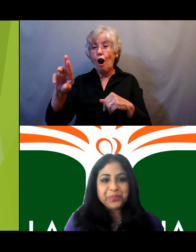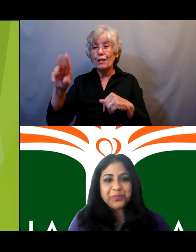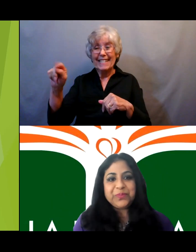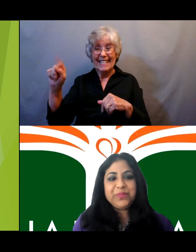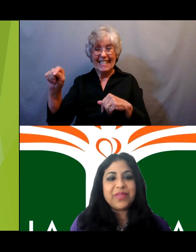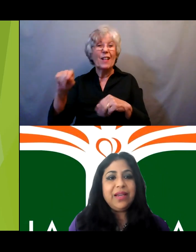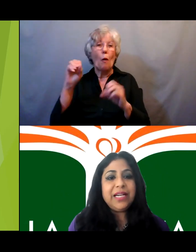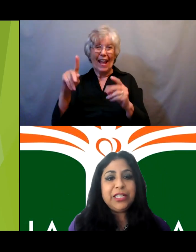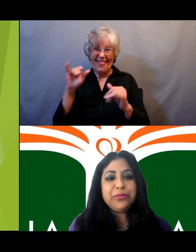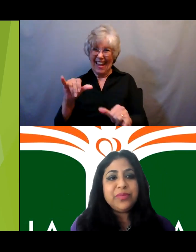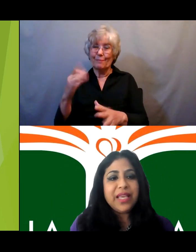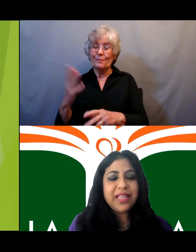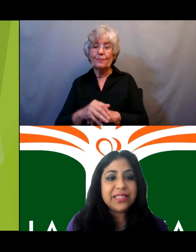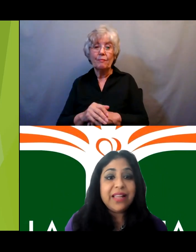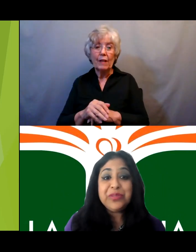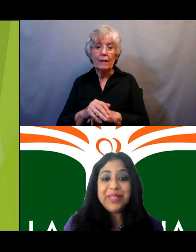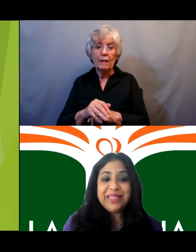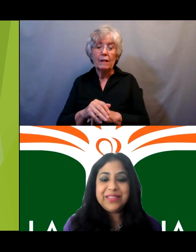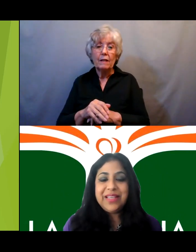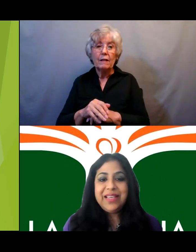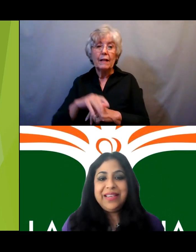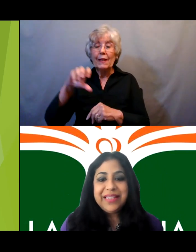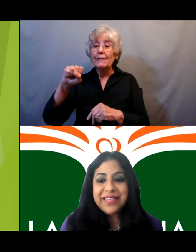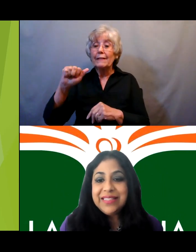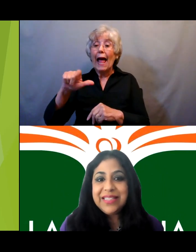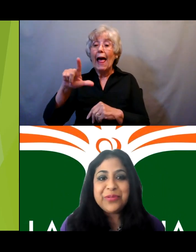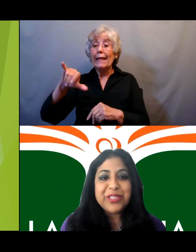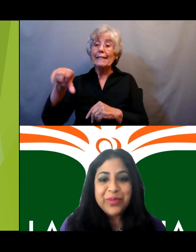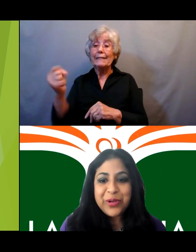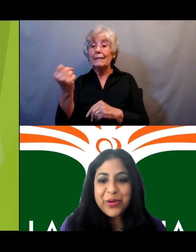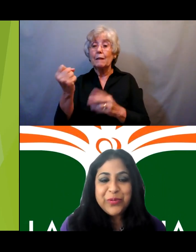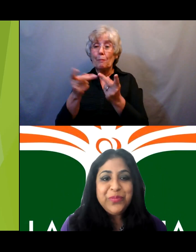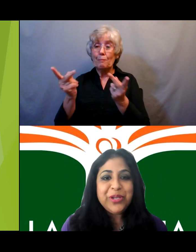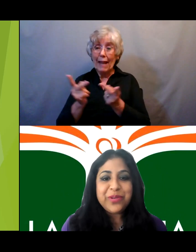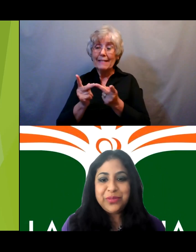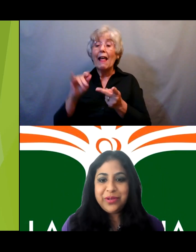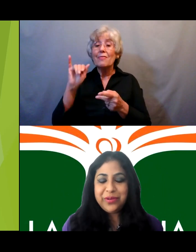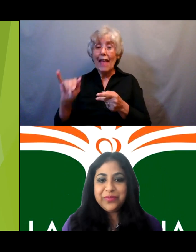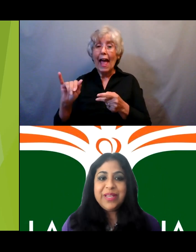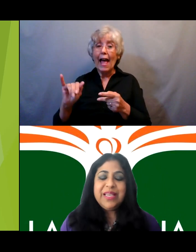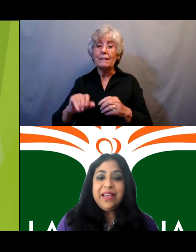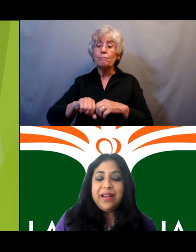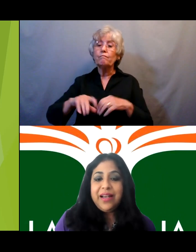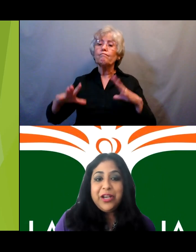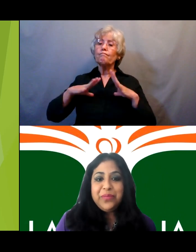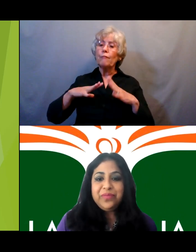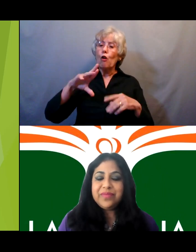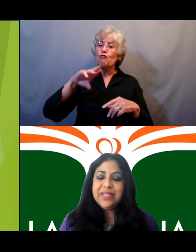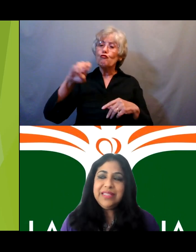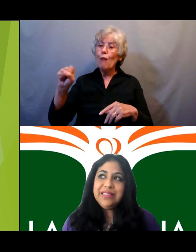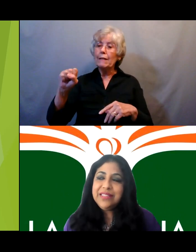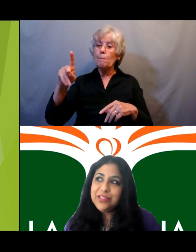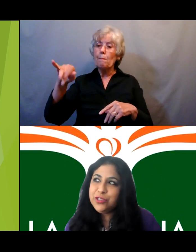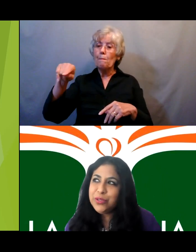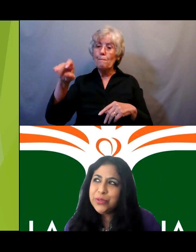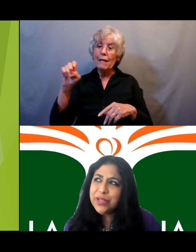go. And then Sally's Place is a respite home, peer respite home.